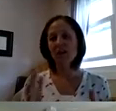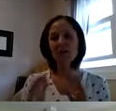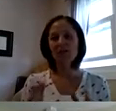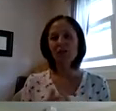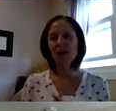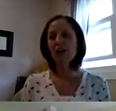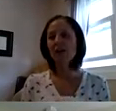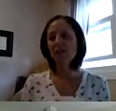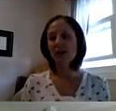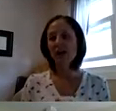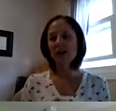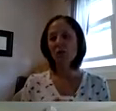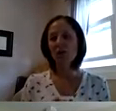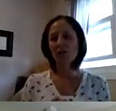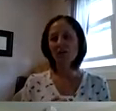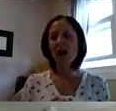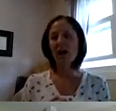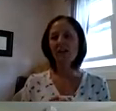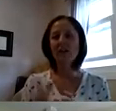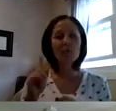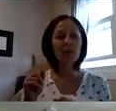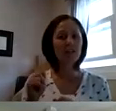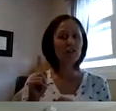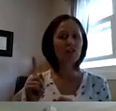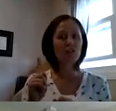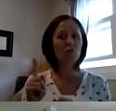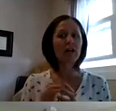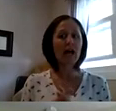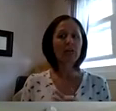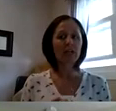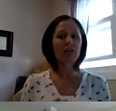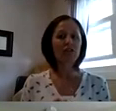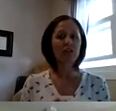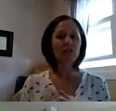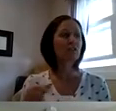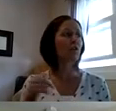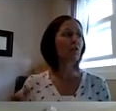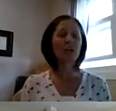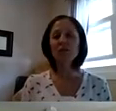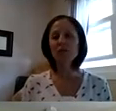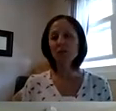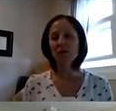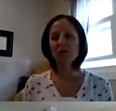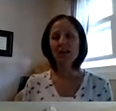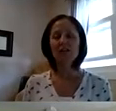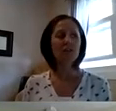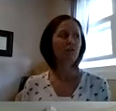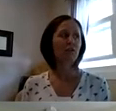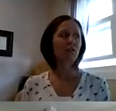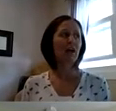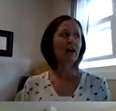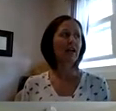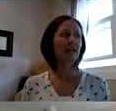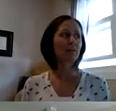clear. I'm not sure I clarify that anywhere in the slides, but it is just the one application. So Andrew, if you want to advance to the